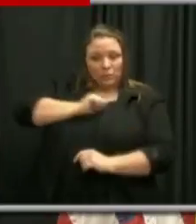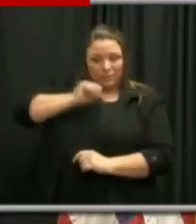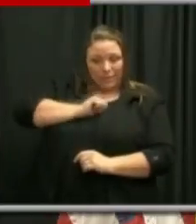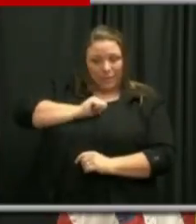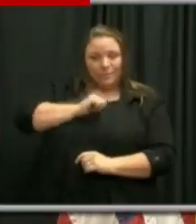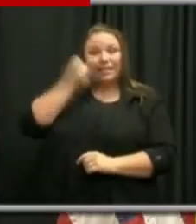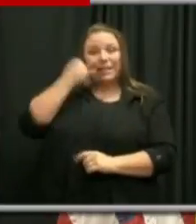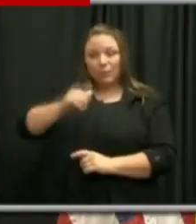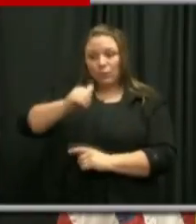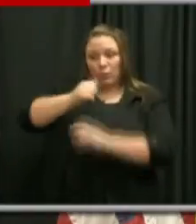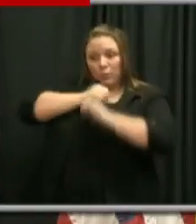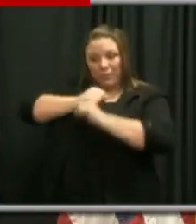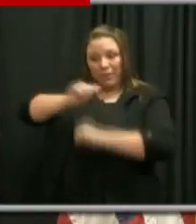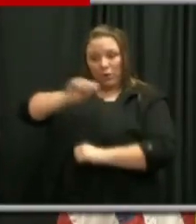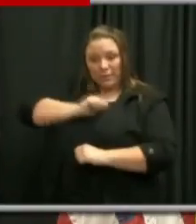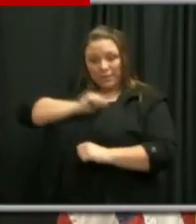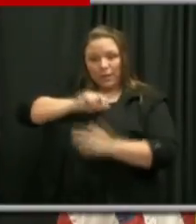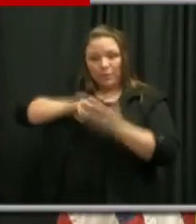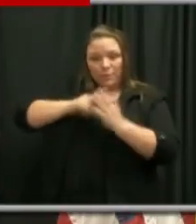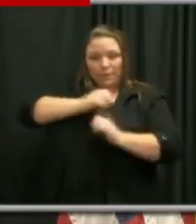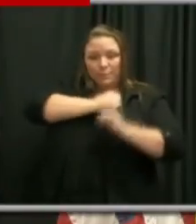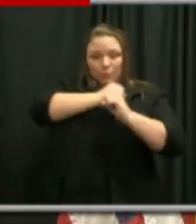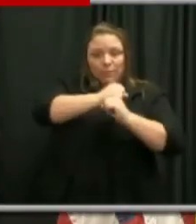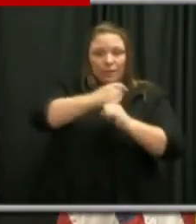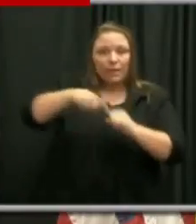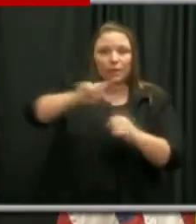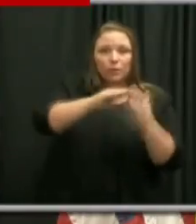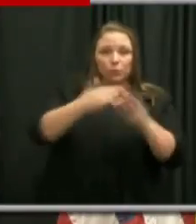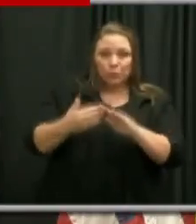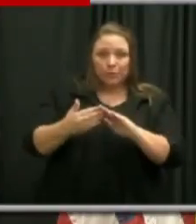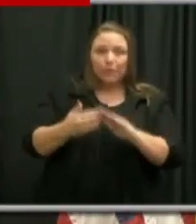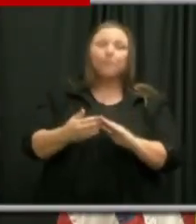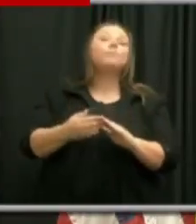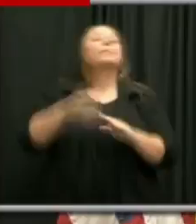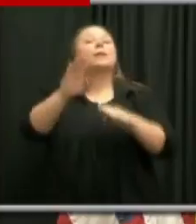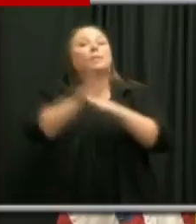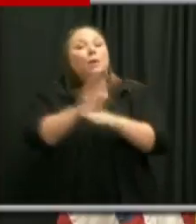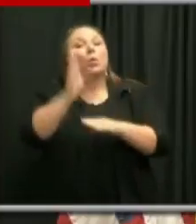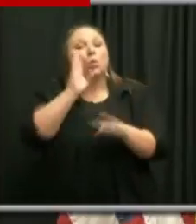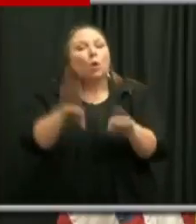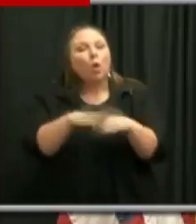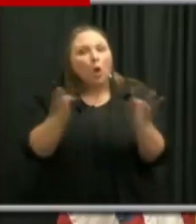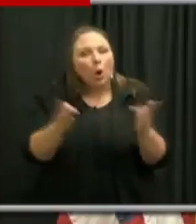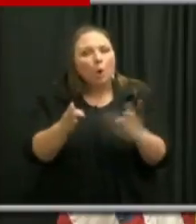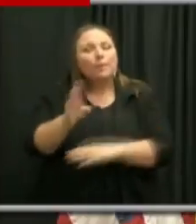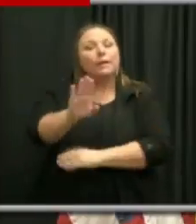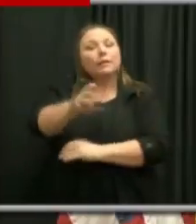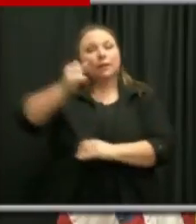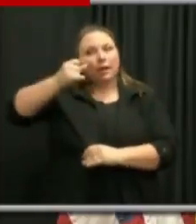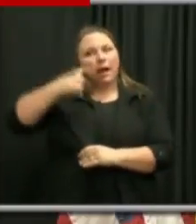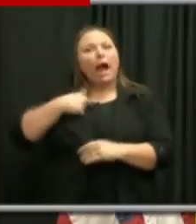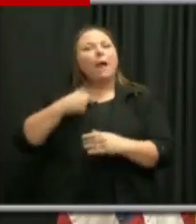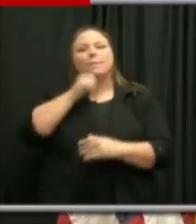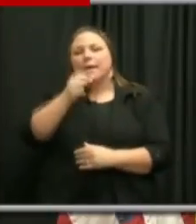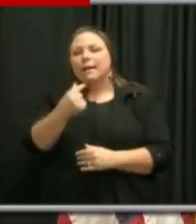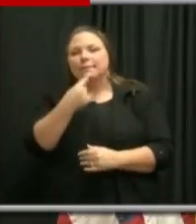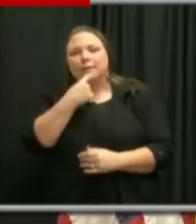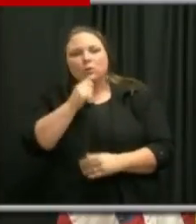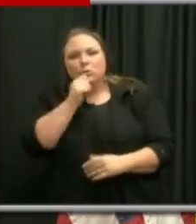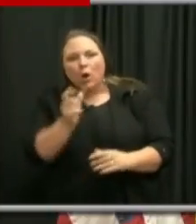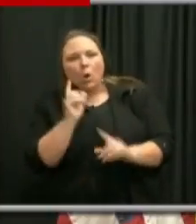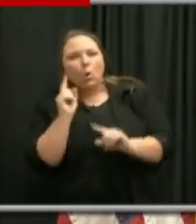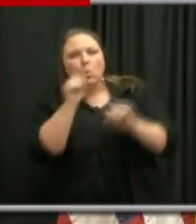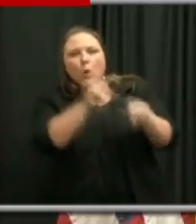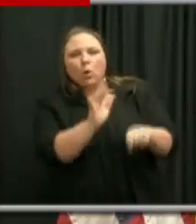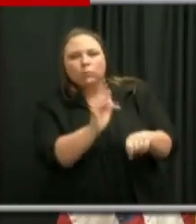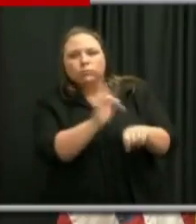we protect our community. Businesses will open, and I'm not asking you not to patronize businesses. Do not get